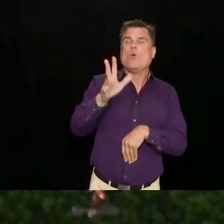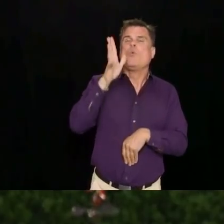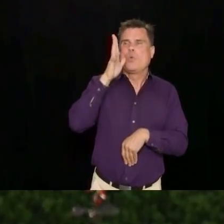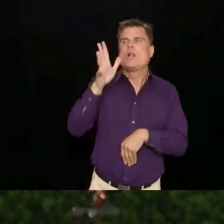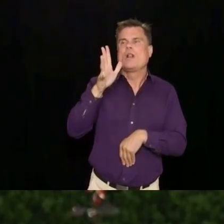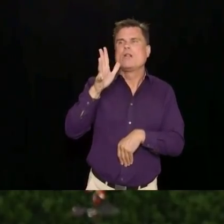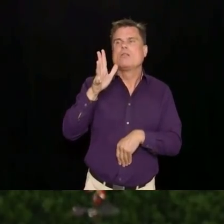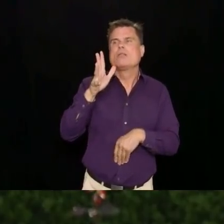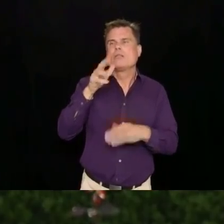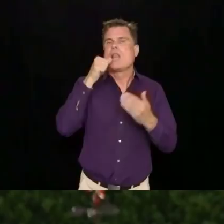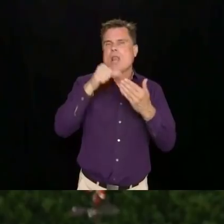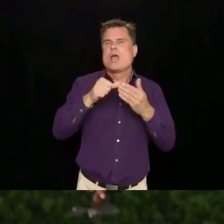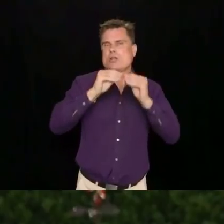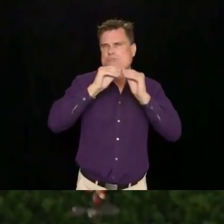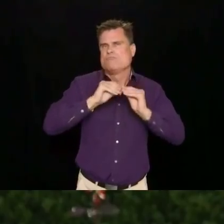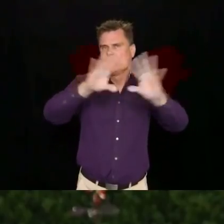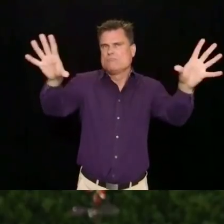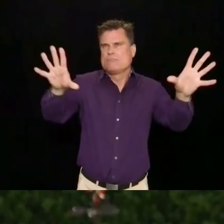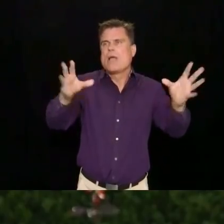statement from myself and Dr. Henry.